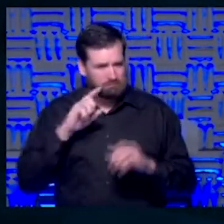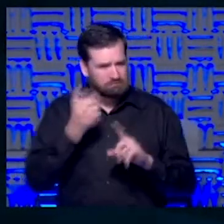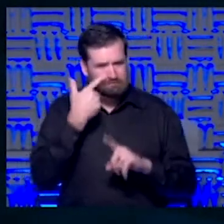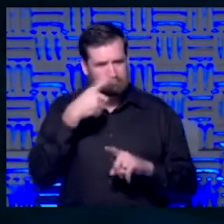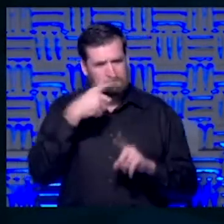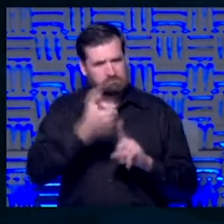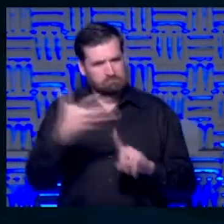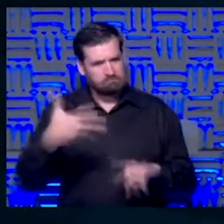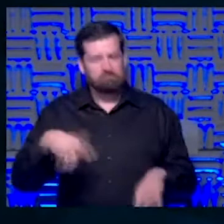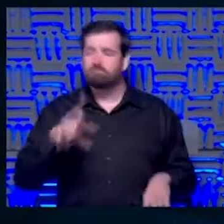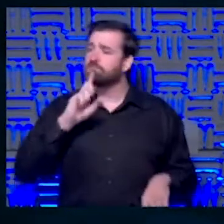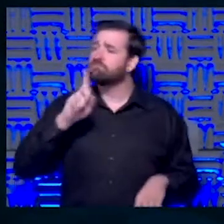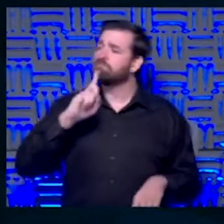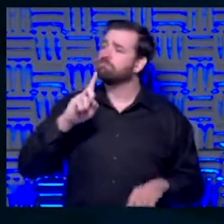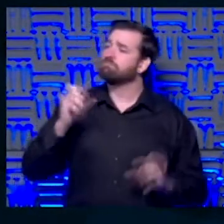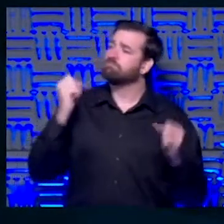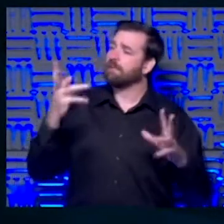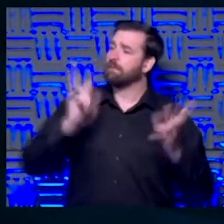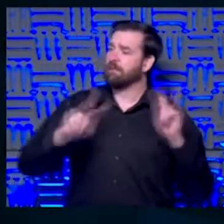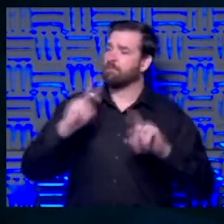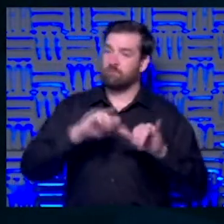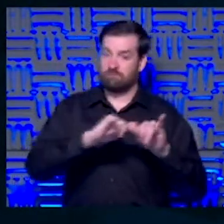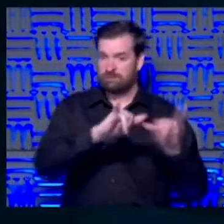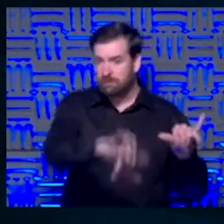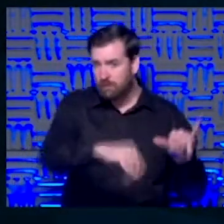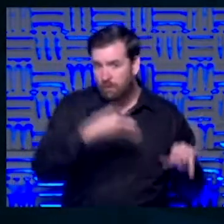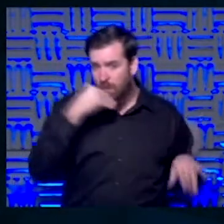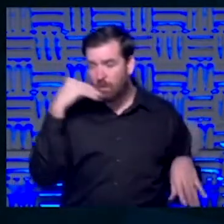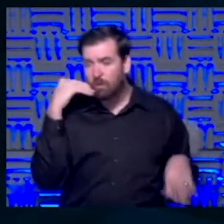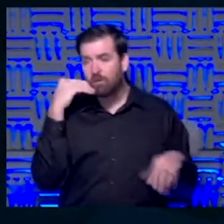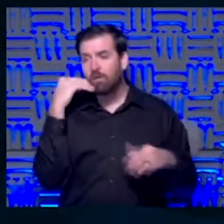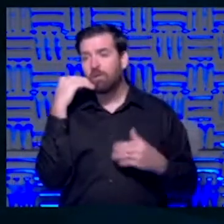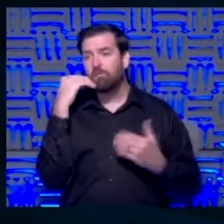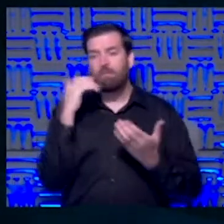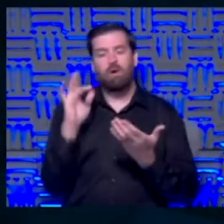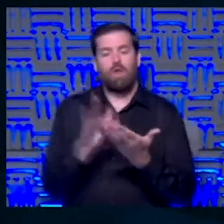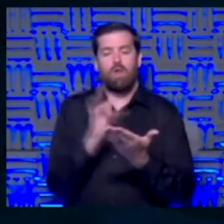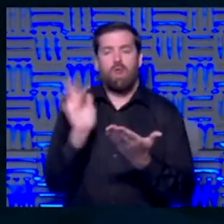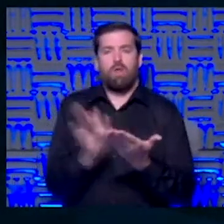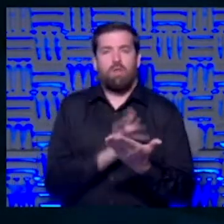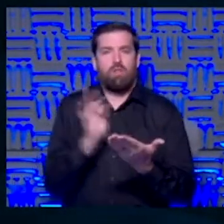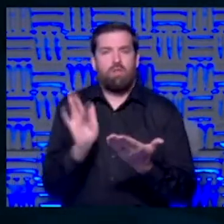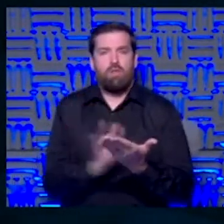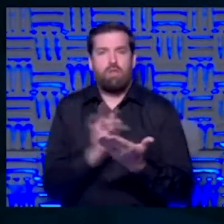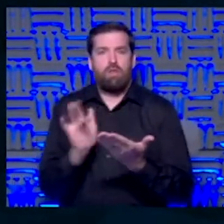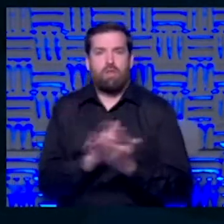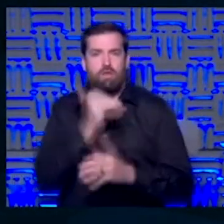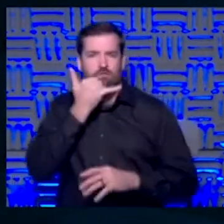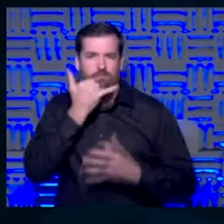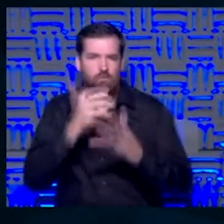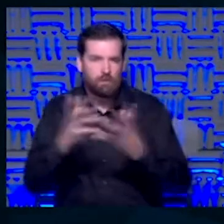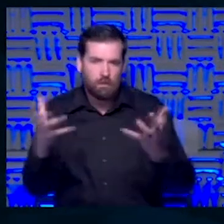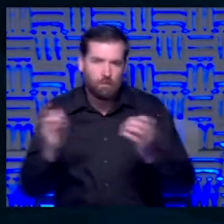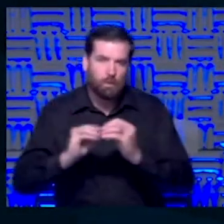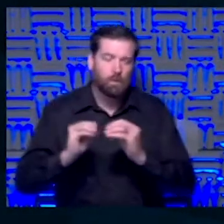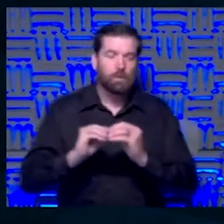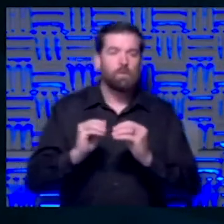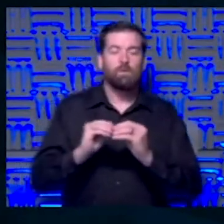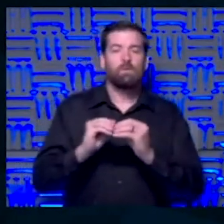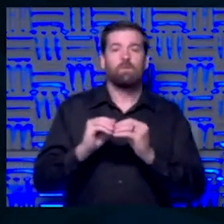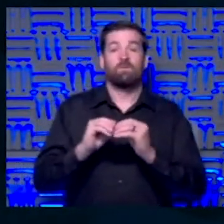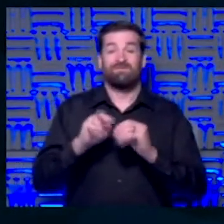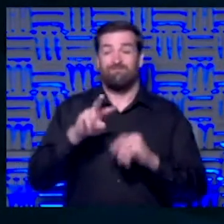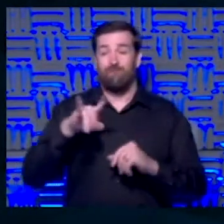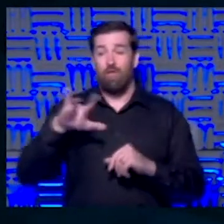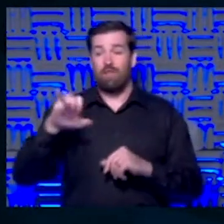Well, sure. I think a lot of folks are staying at home. They're on their phones a lot more. And so this epidemic of violence